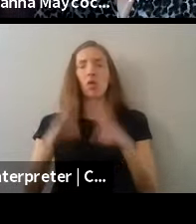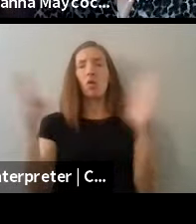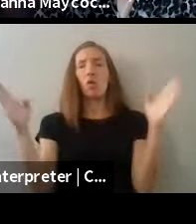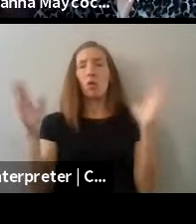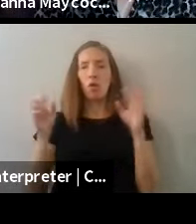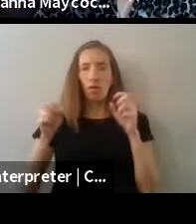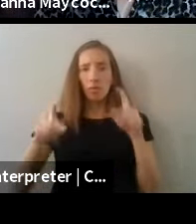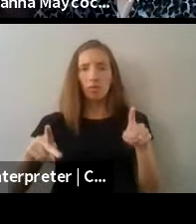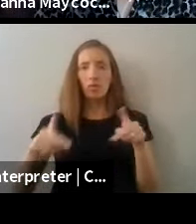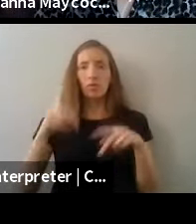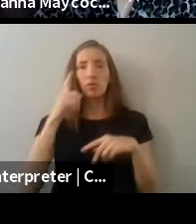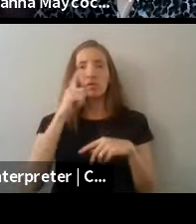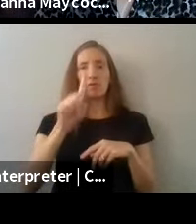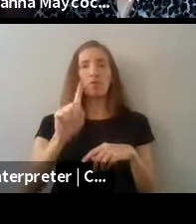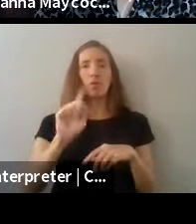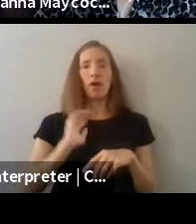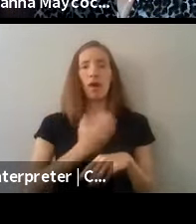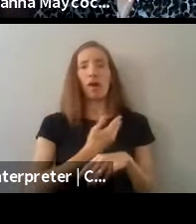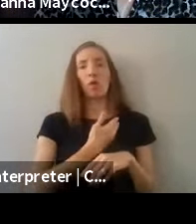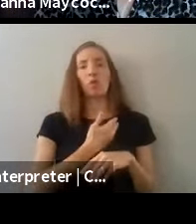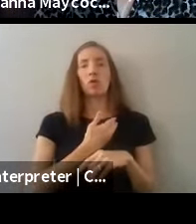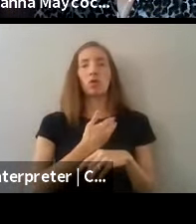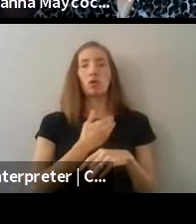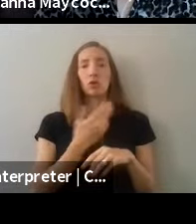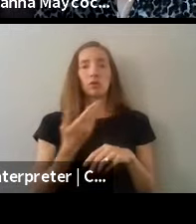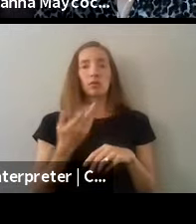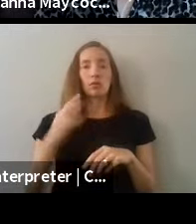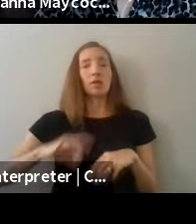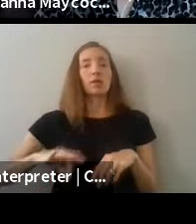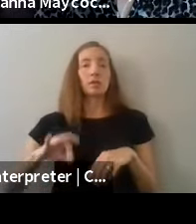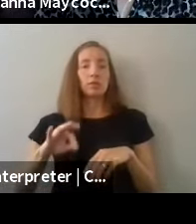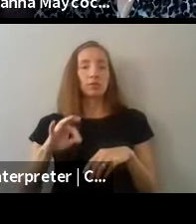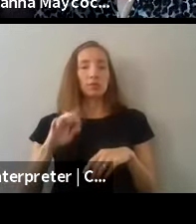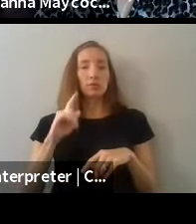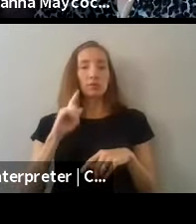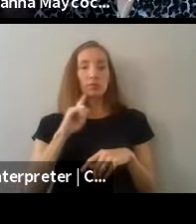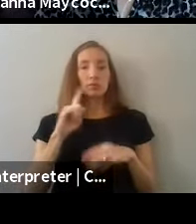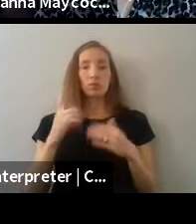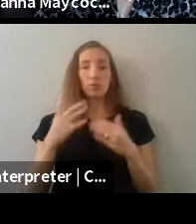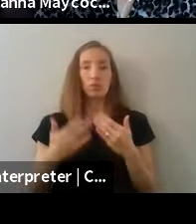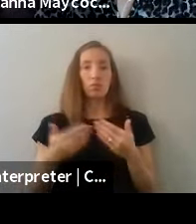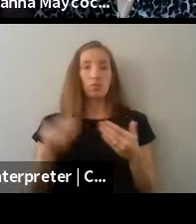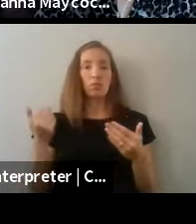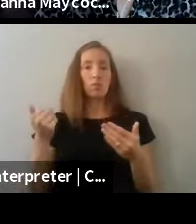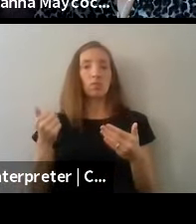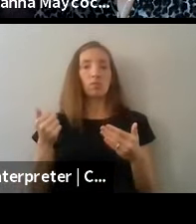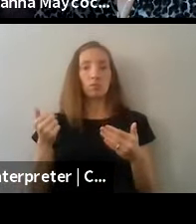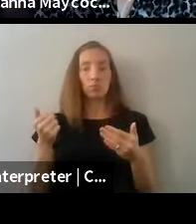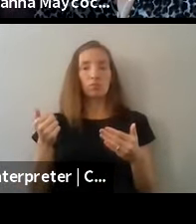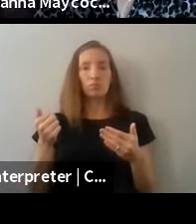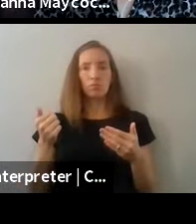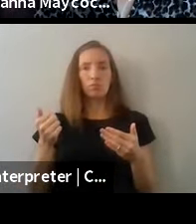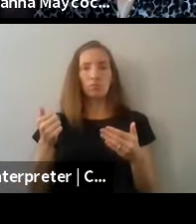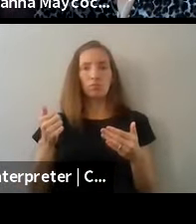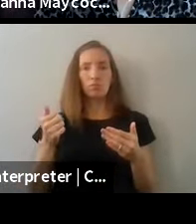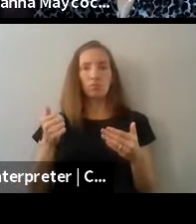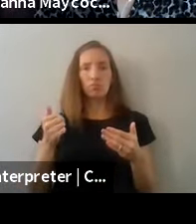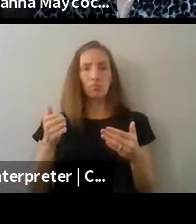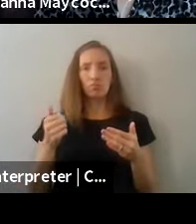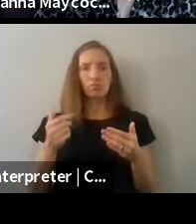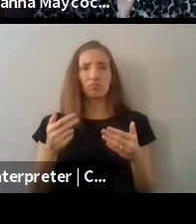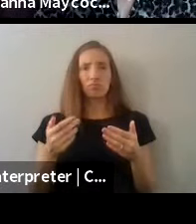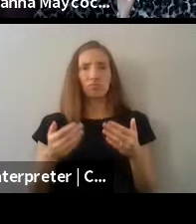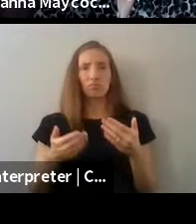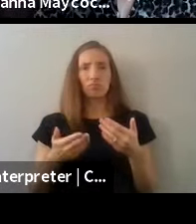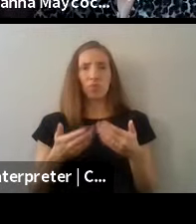our gains, you know, to be almost eroded, especially on FGM and GBV, almost eroded. And that made us wake up